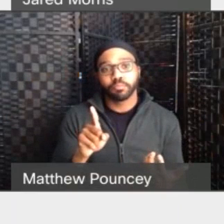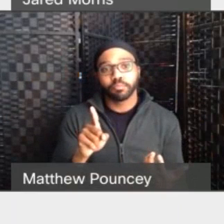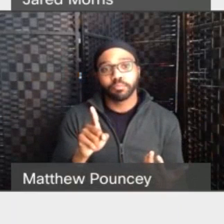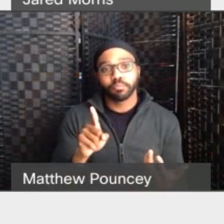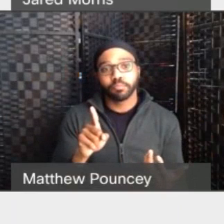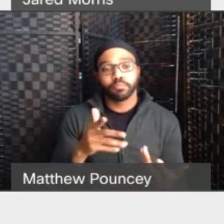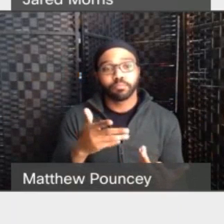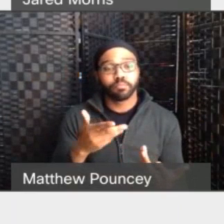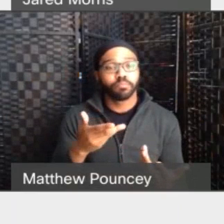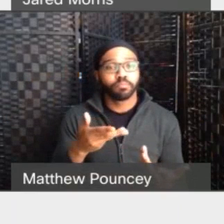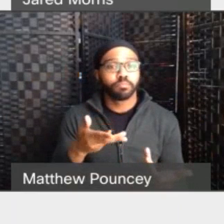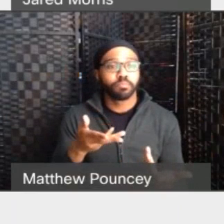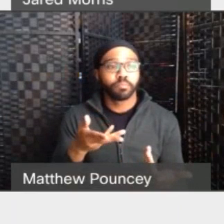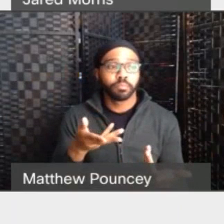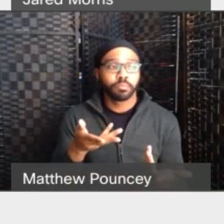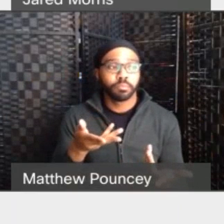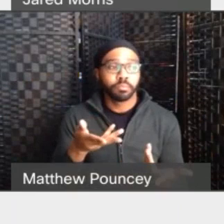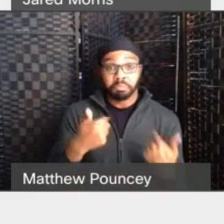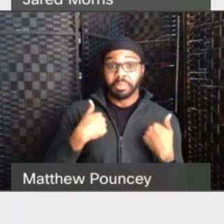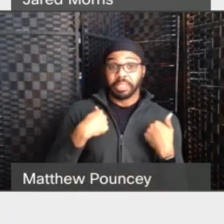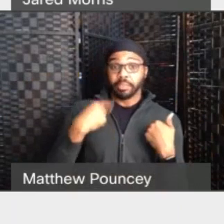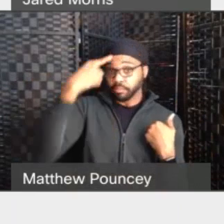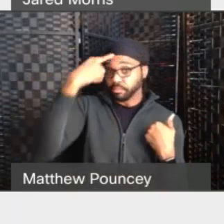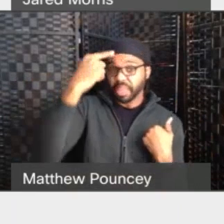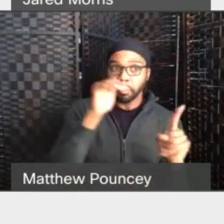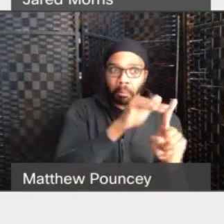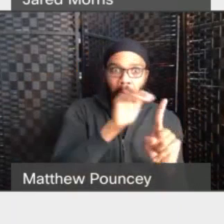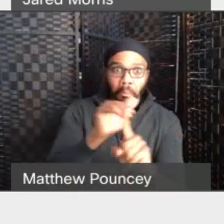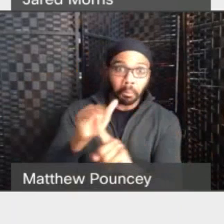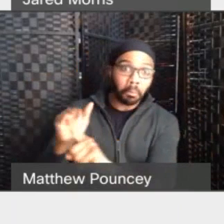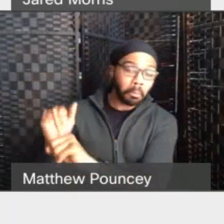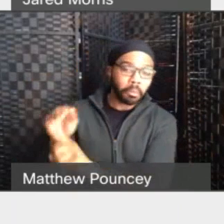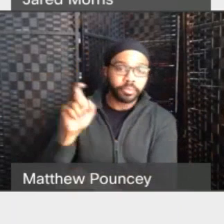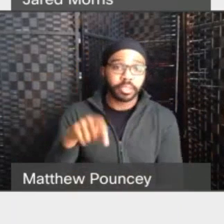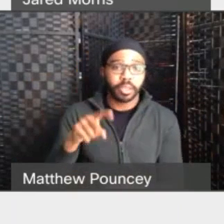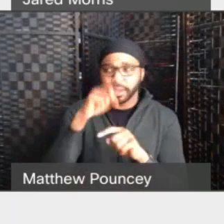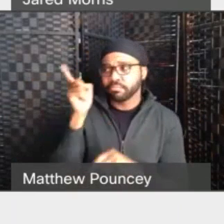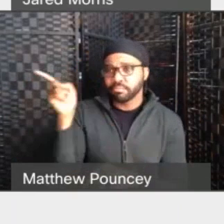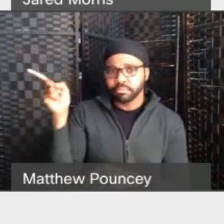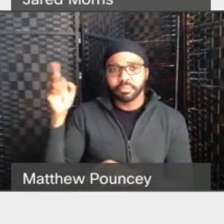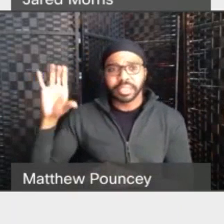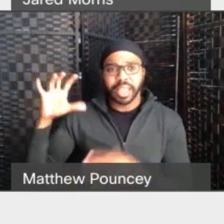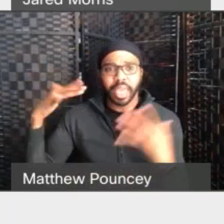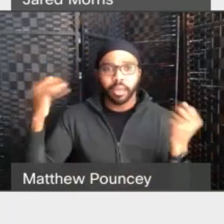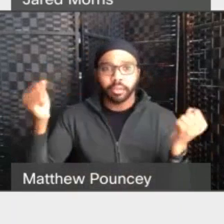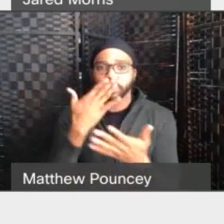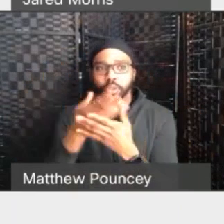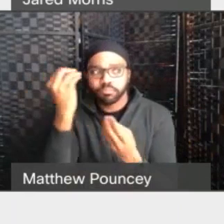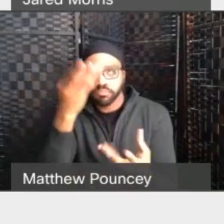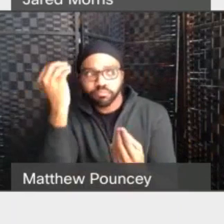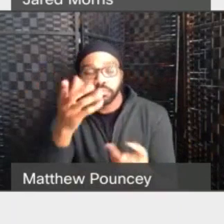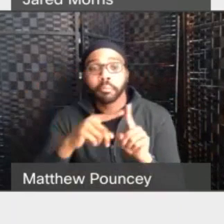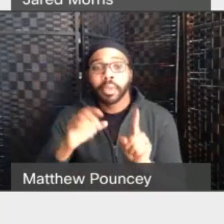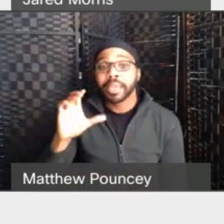I don't believe reminders are necessary because DC Health does recognize the need of our folks, but Karen is there specifically to make sure that